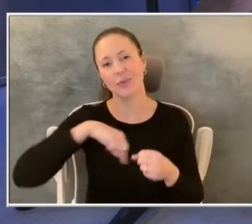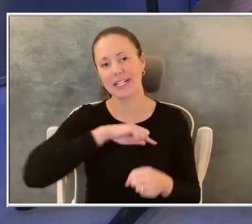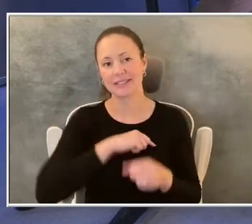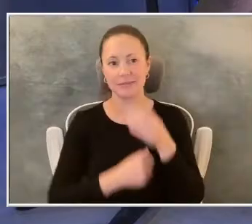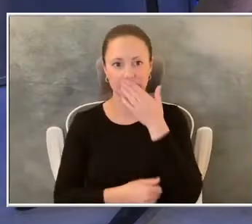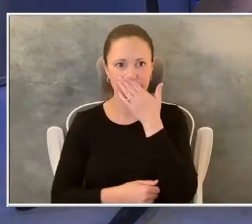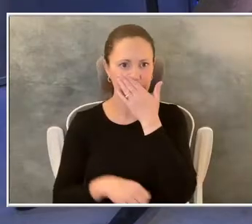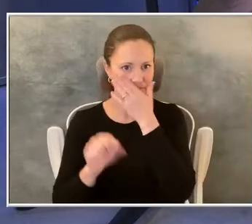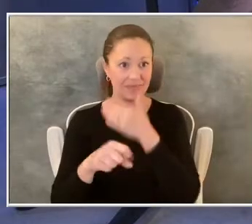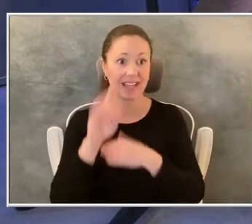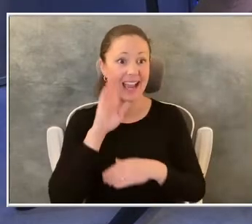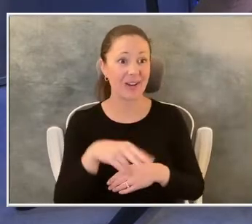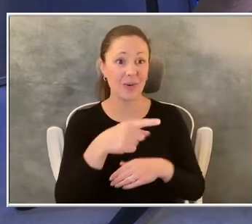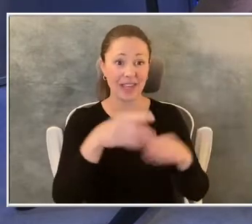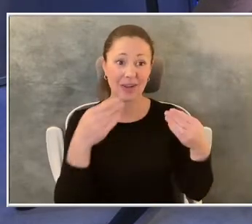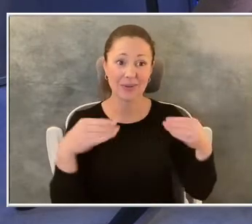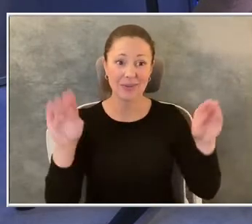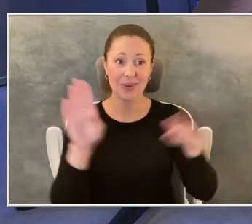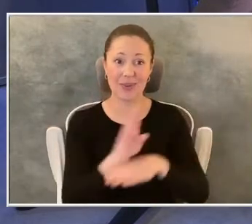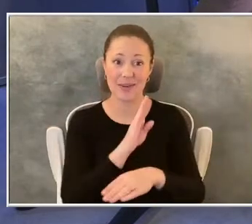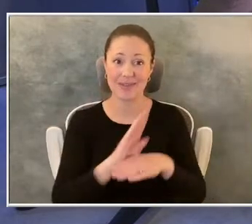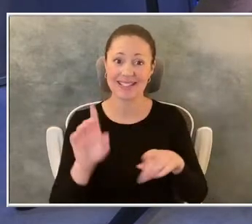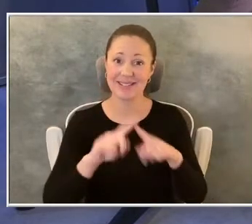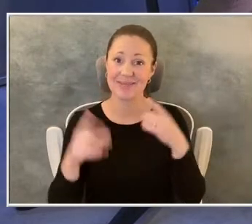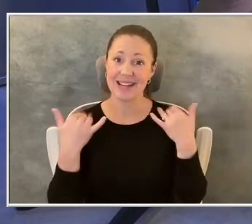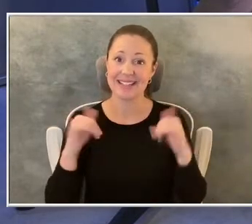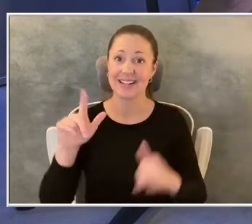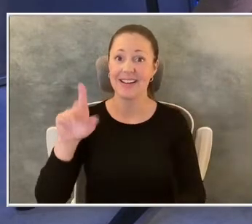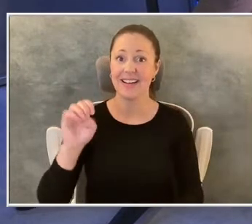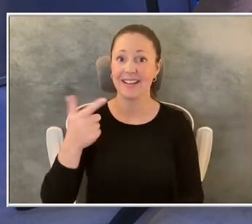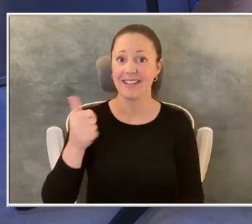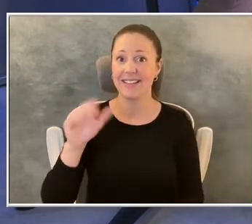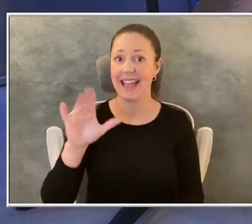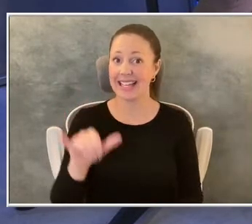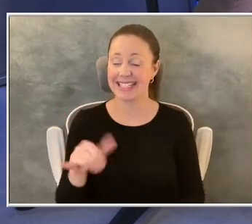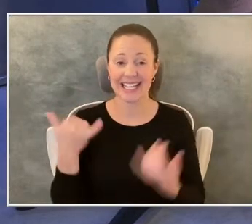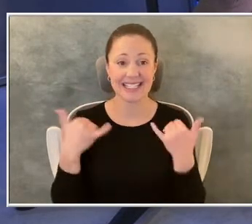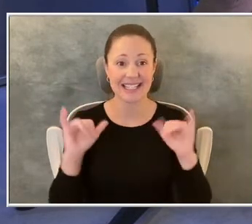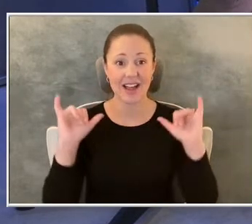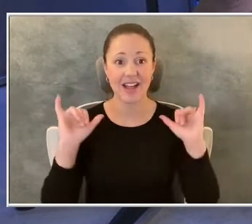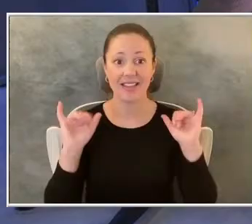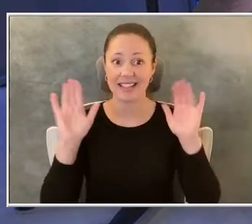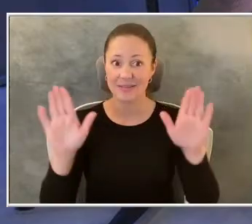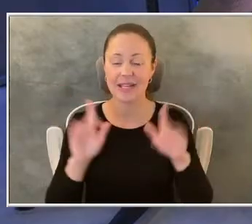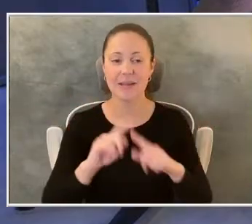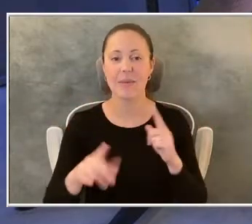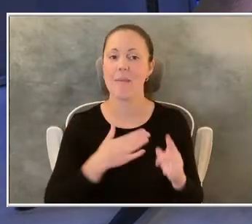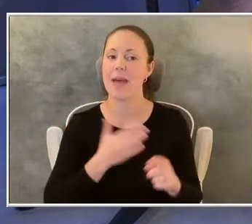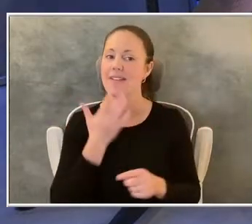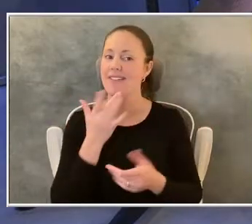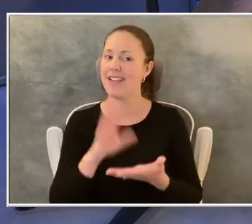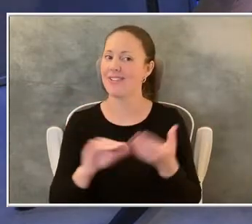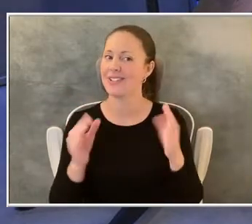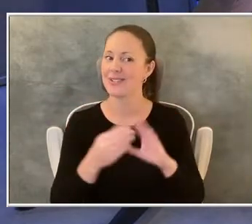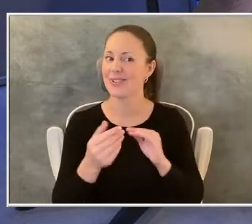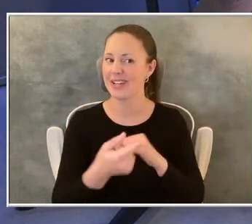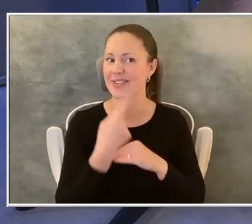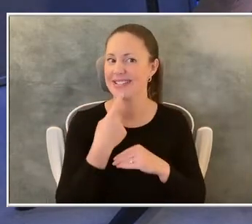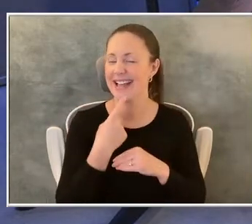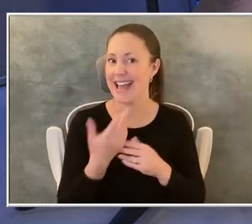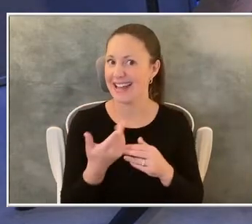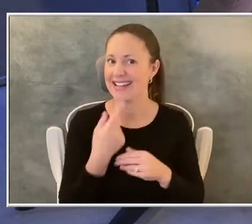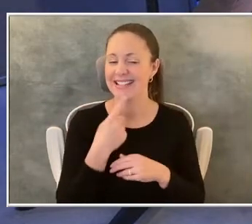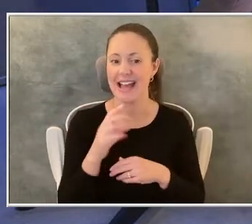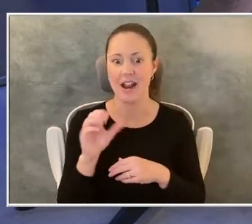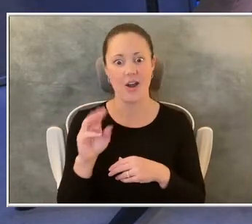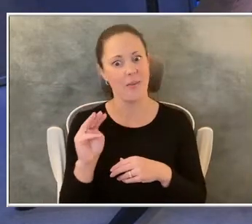business, but it's We still sold in the 03. legacy and the taste is still the same today, and it's so Yeah. amazing. But my favorite story that you told me was, I said, "Oh my gosh, you must have come